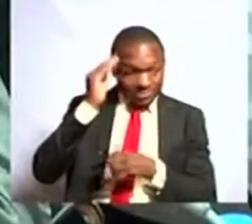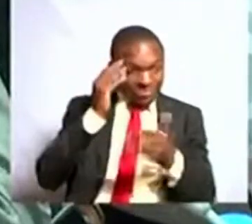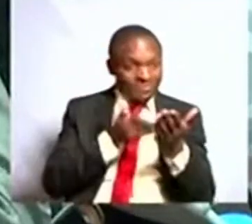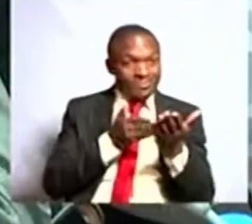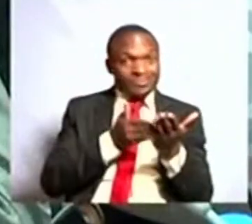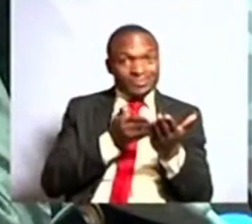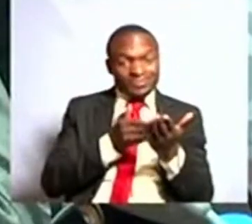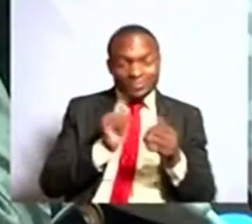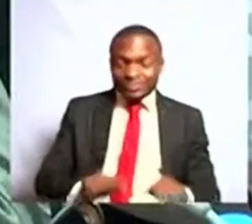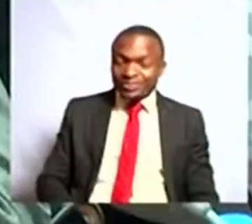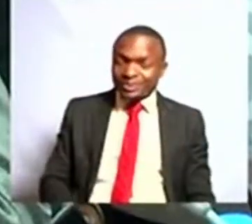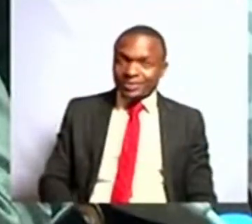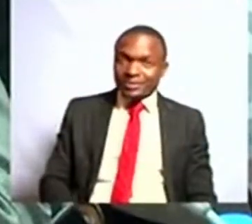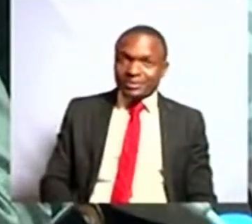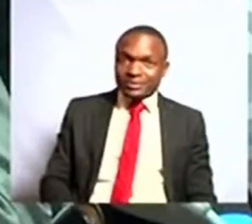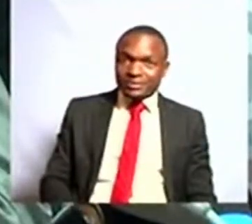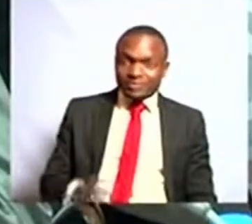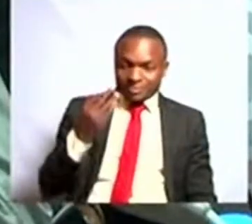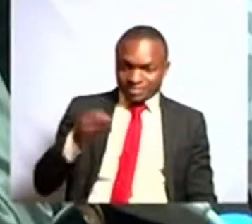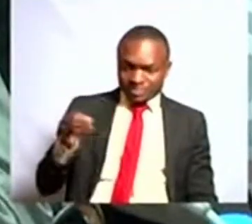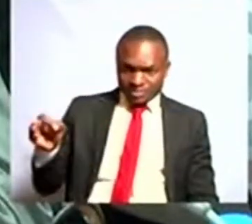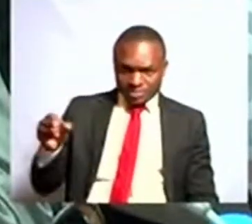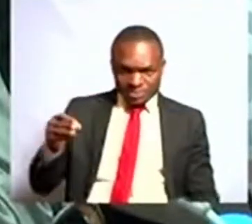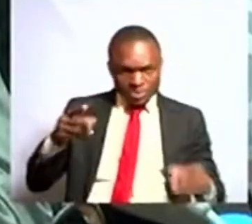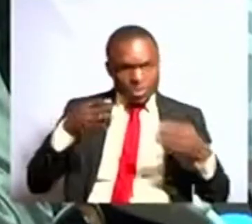this facility been